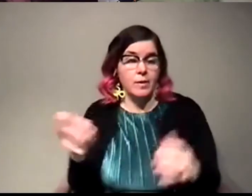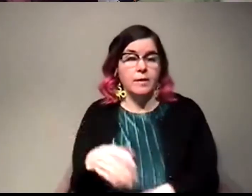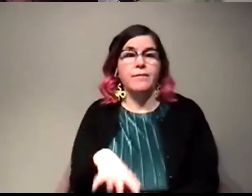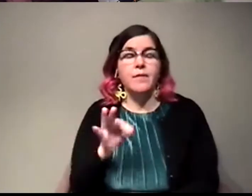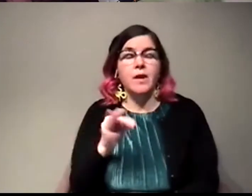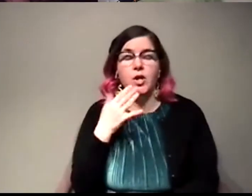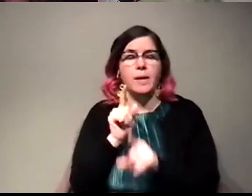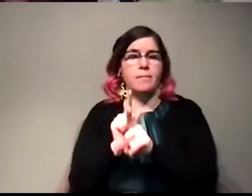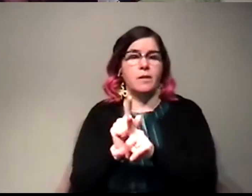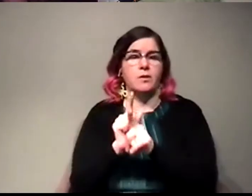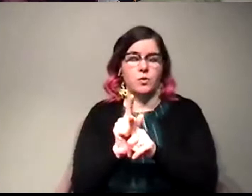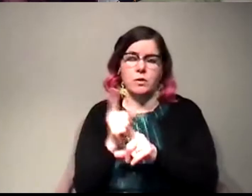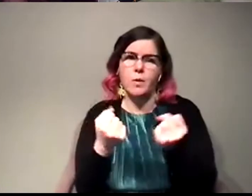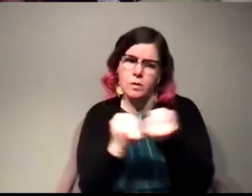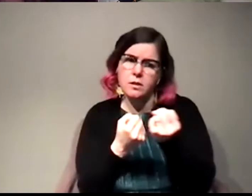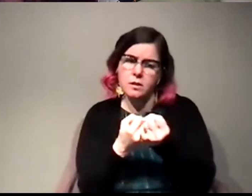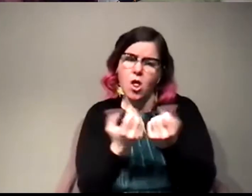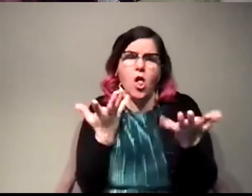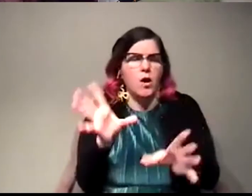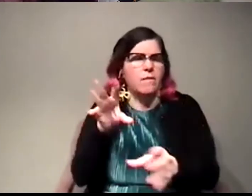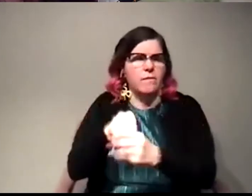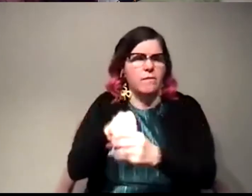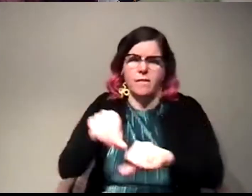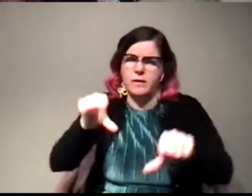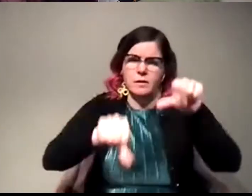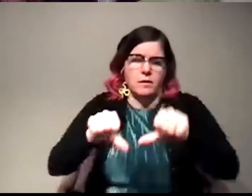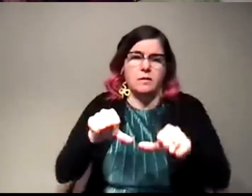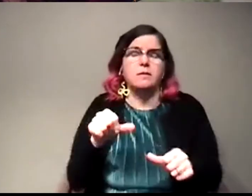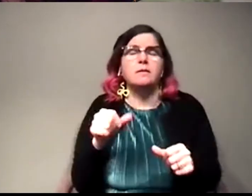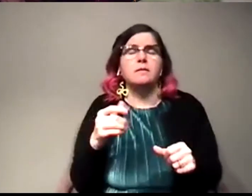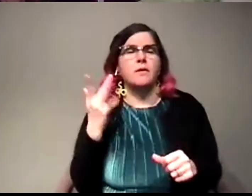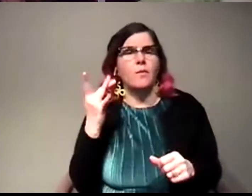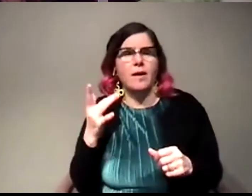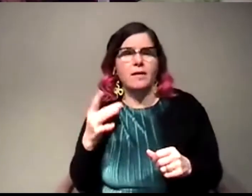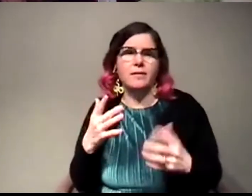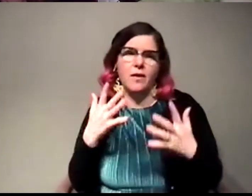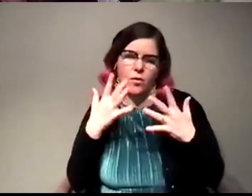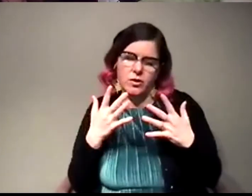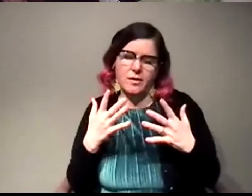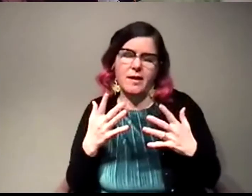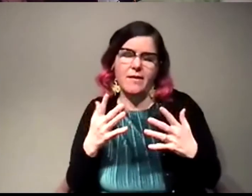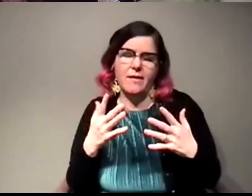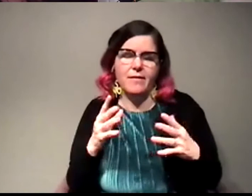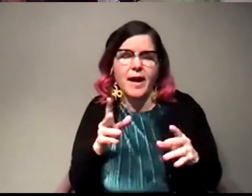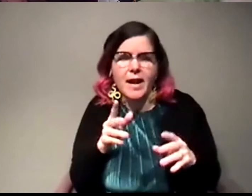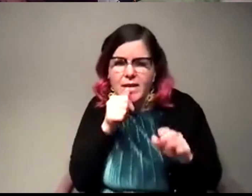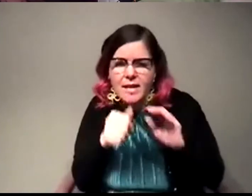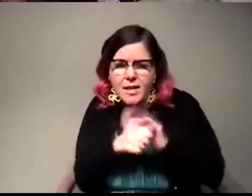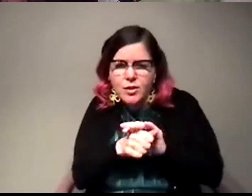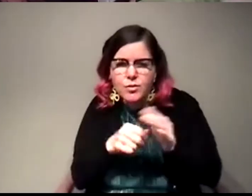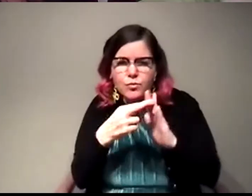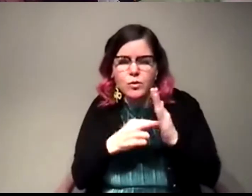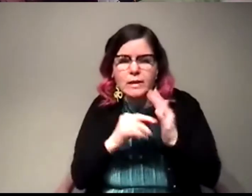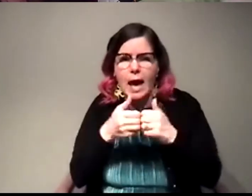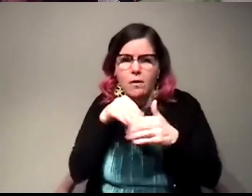a good champion who's already in the field, because there are a lot of, unfortunately, unwritten rules about how to get your foot in the door